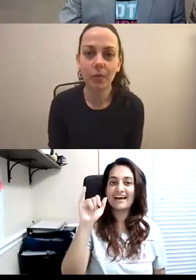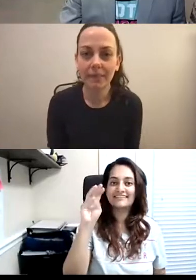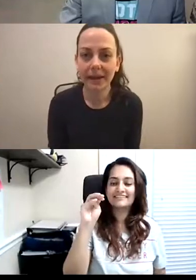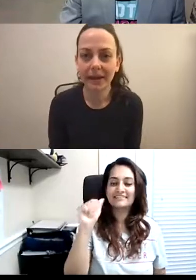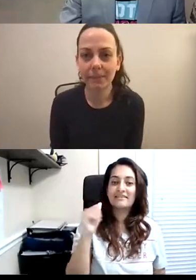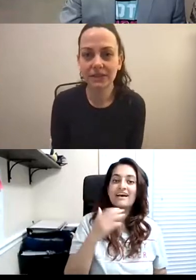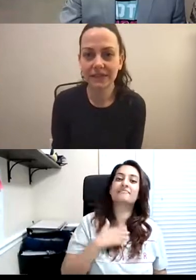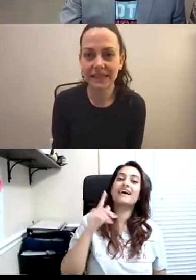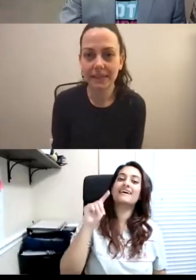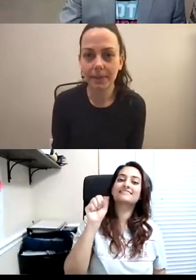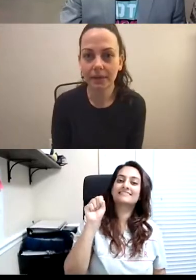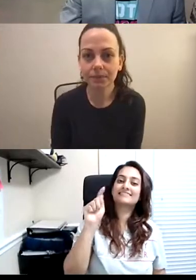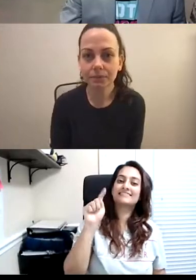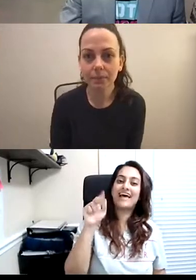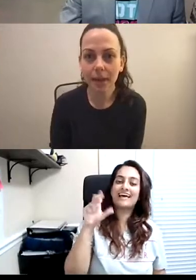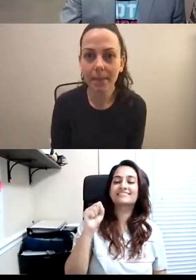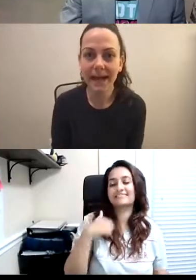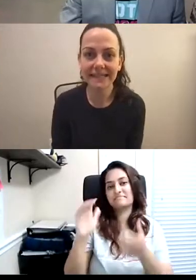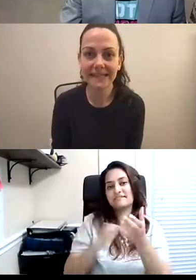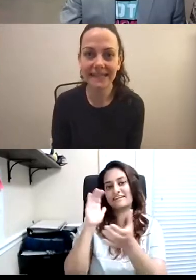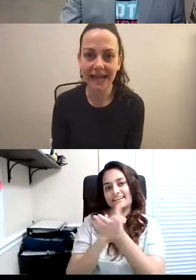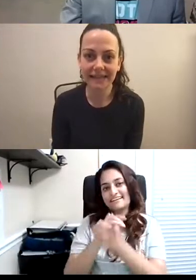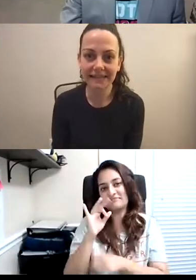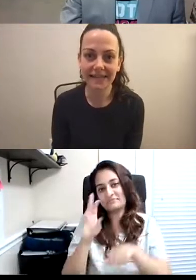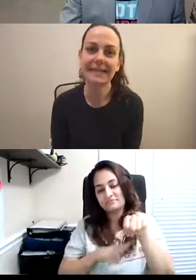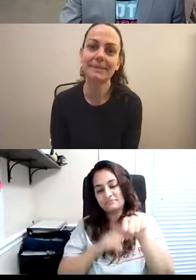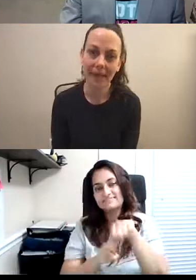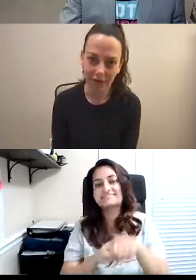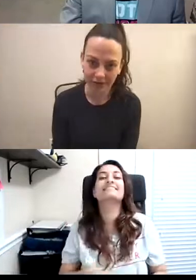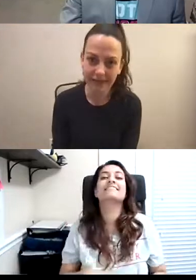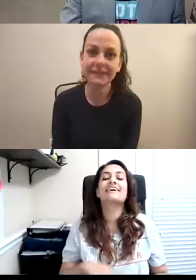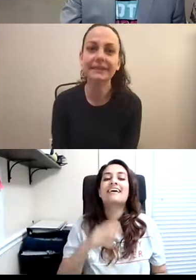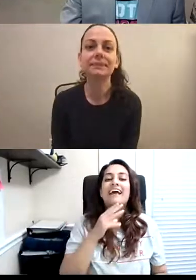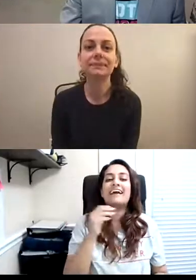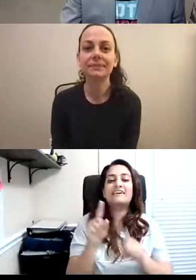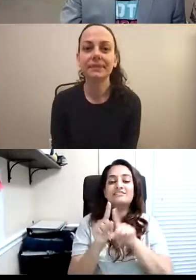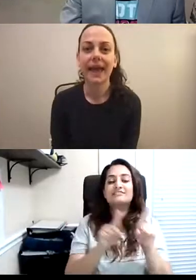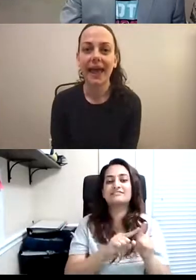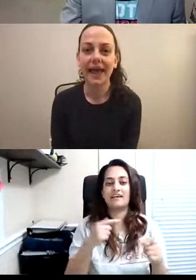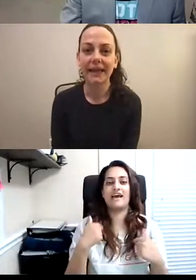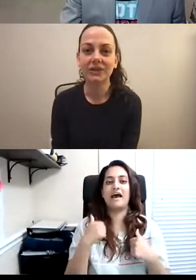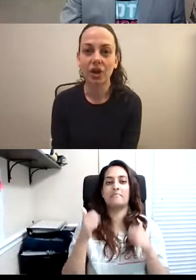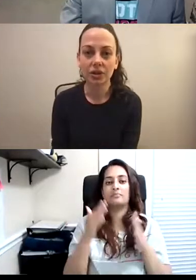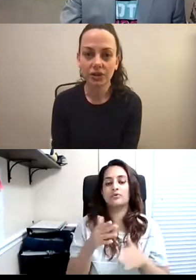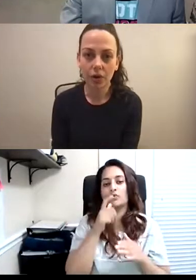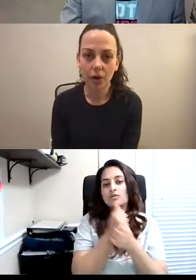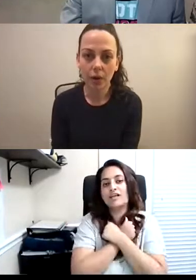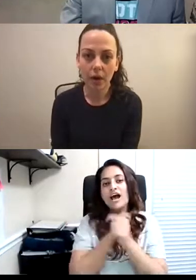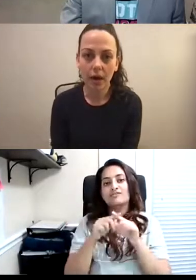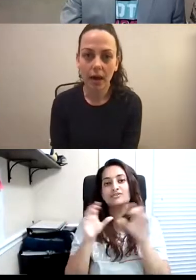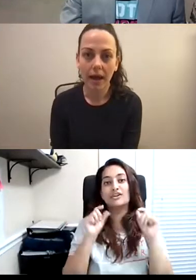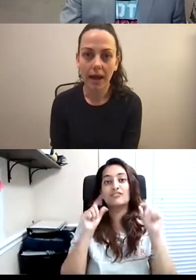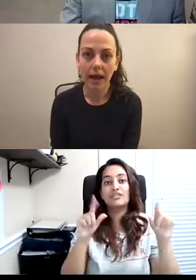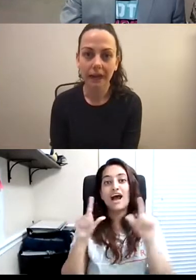Hi everyone, my name is Fatima. My status is married. And